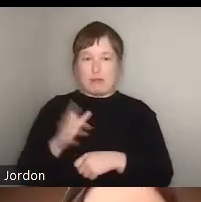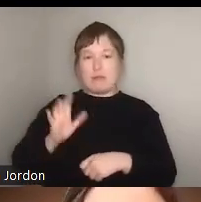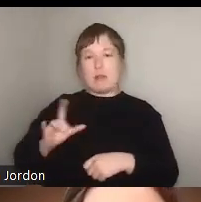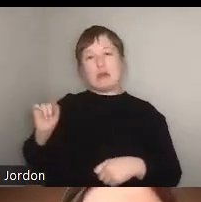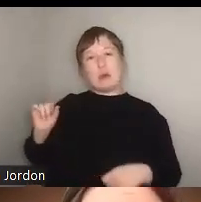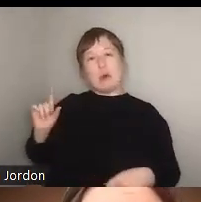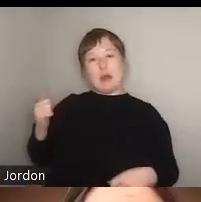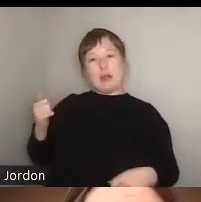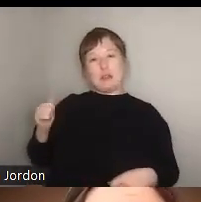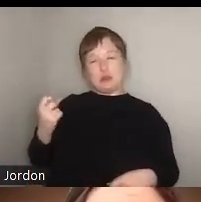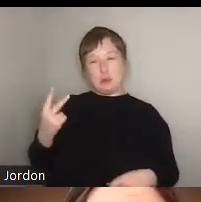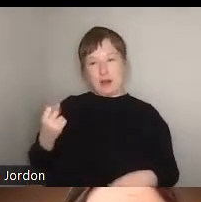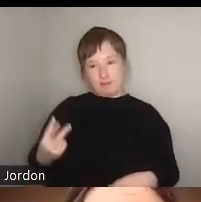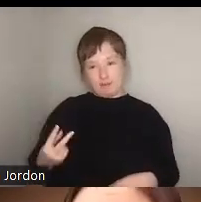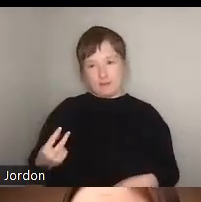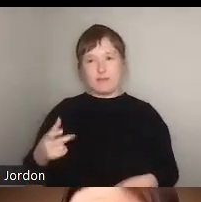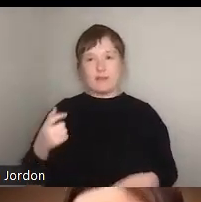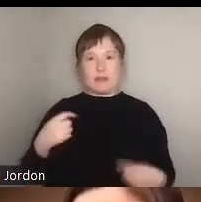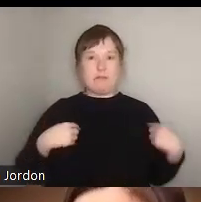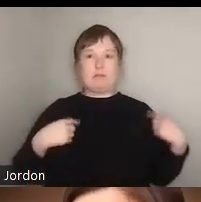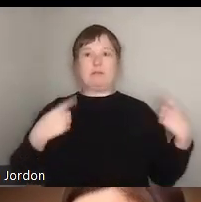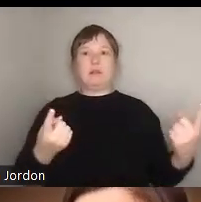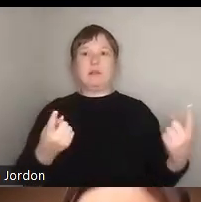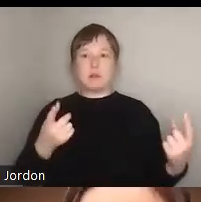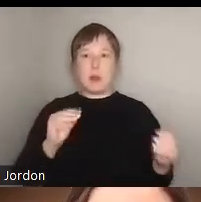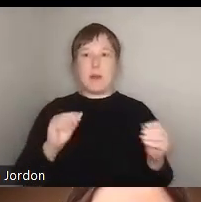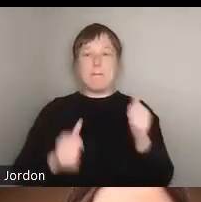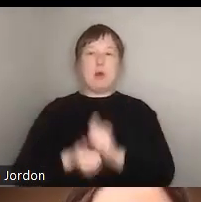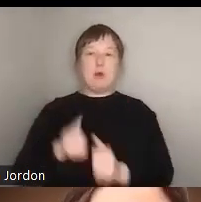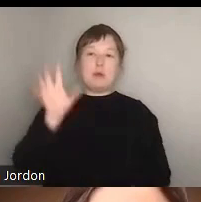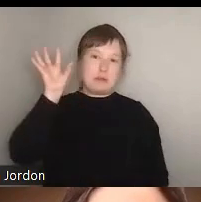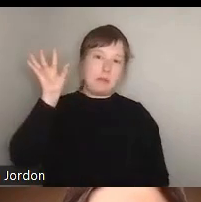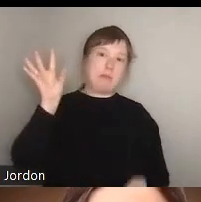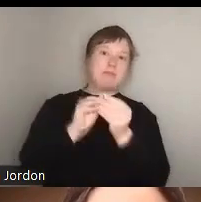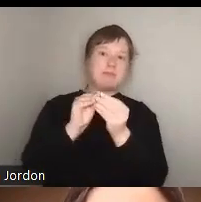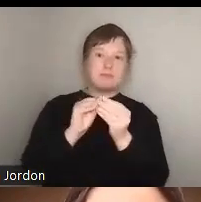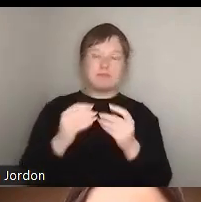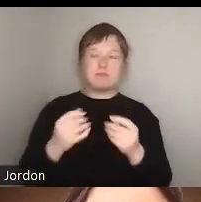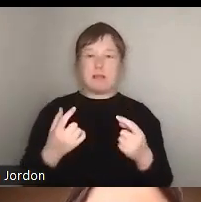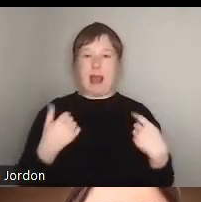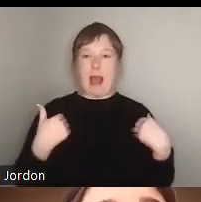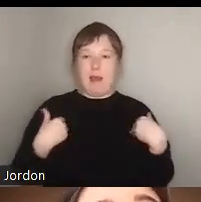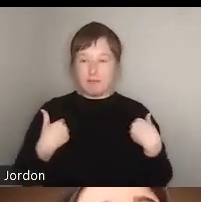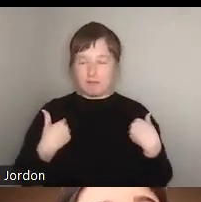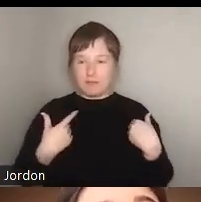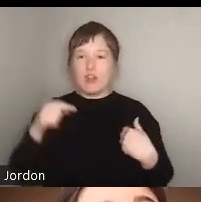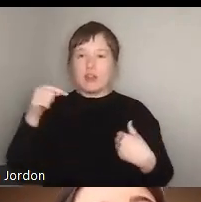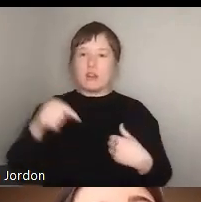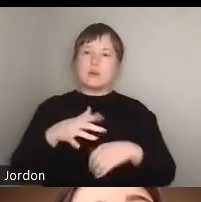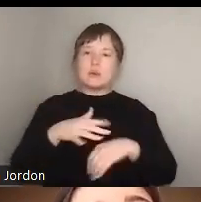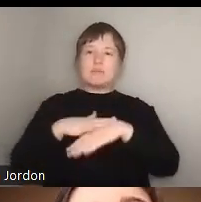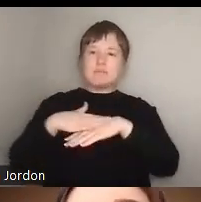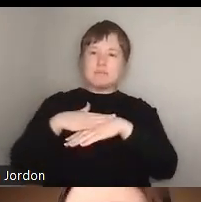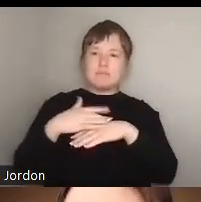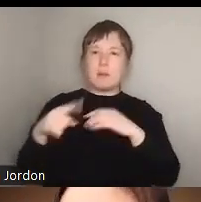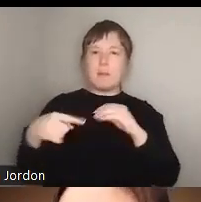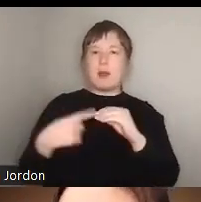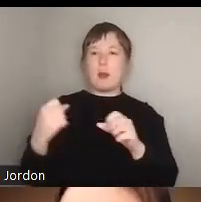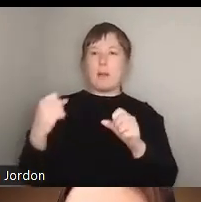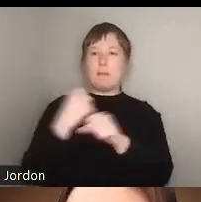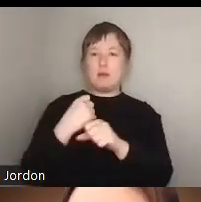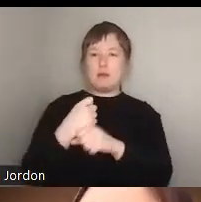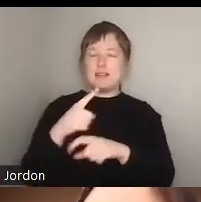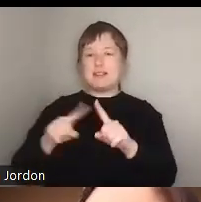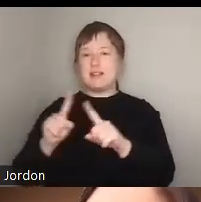2012. And for a while, it was one of the most comprehensive ones that existed. And so this one did touch on abuse in different forms.